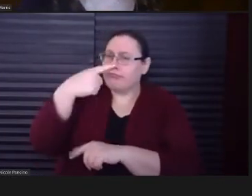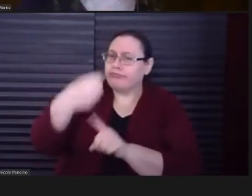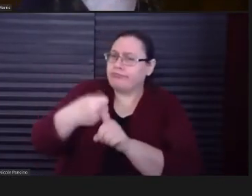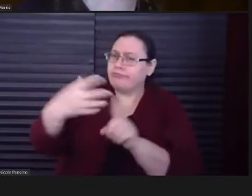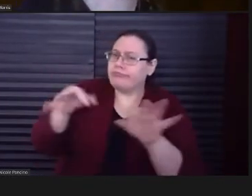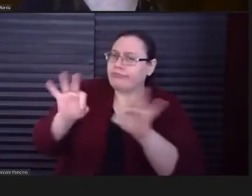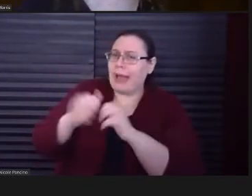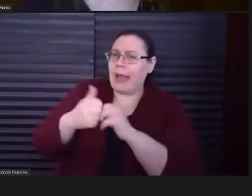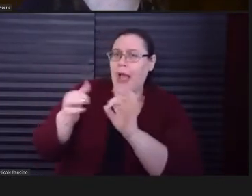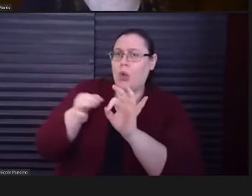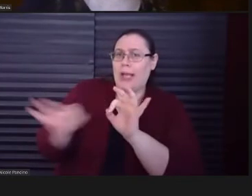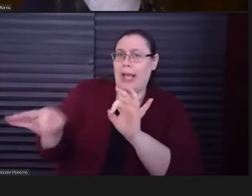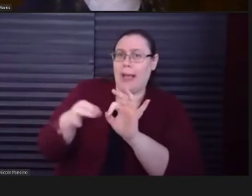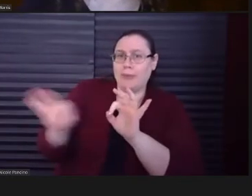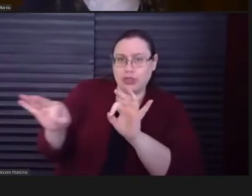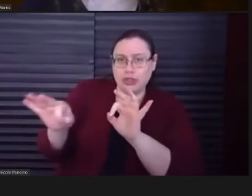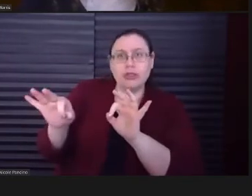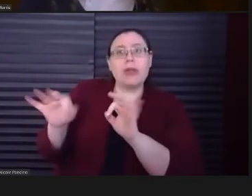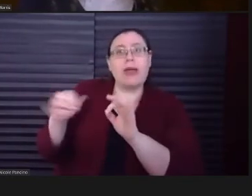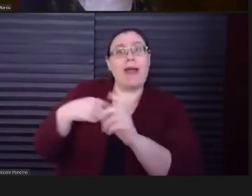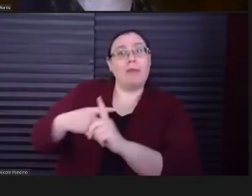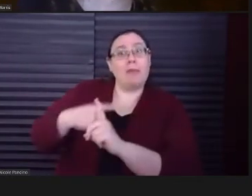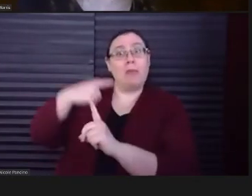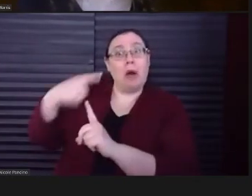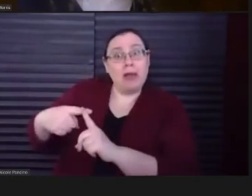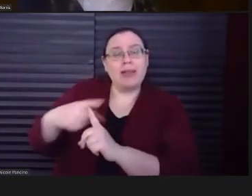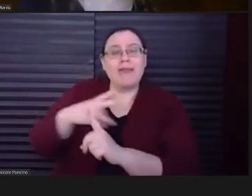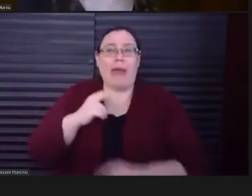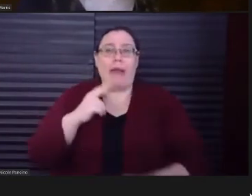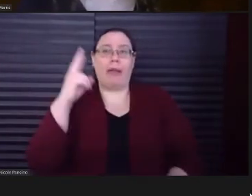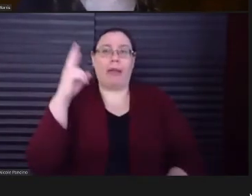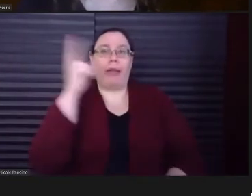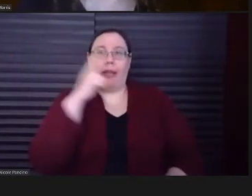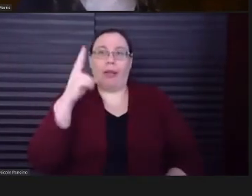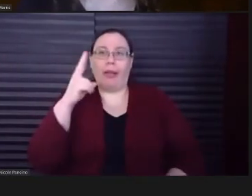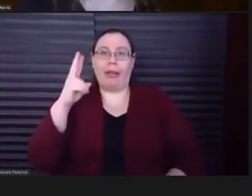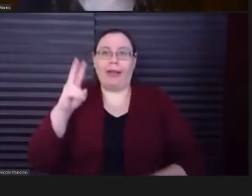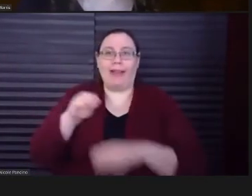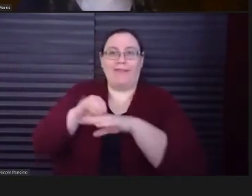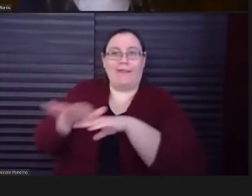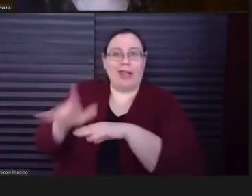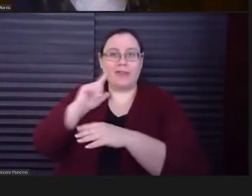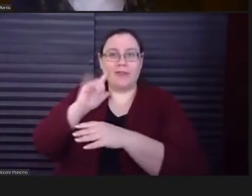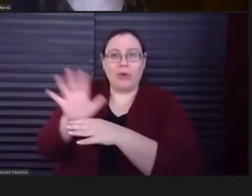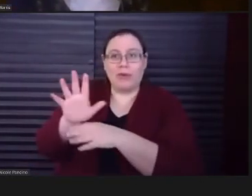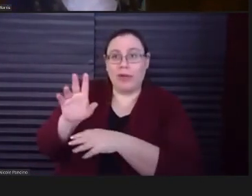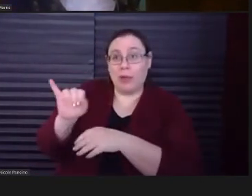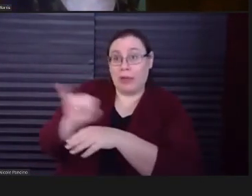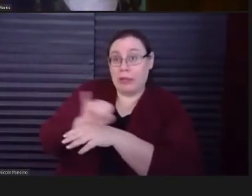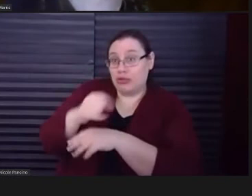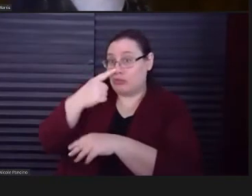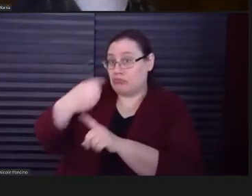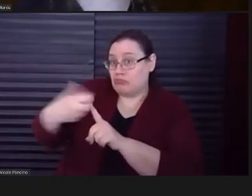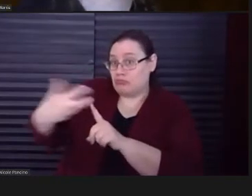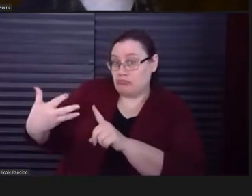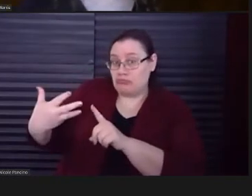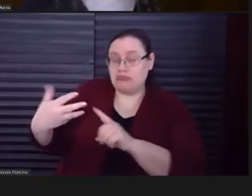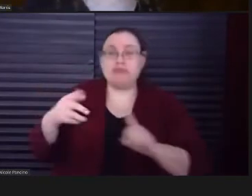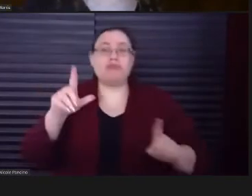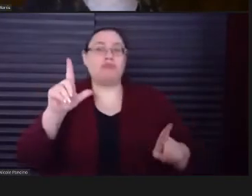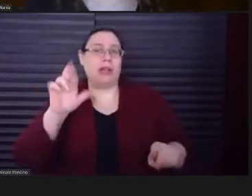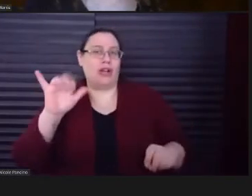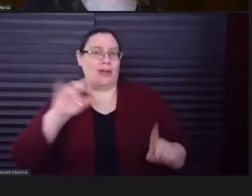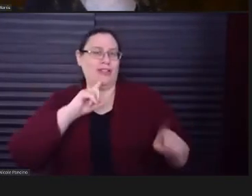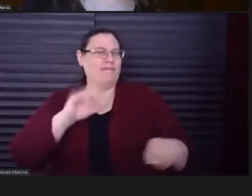captions had some positive and unintended side effects for the video industry? It's very interesting,